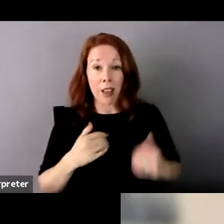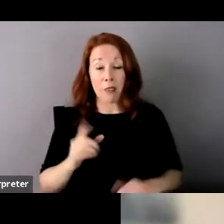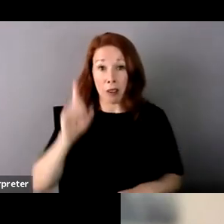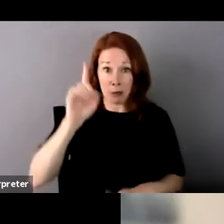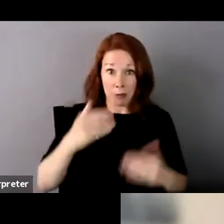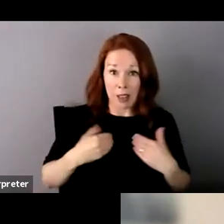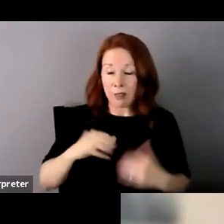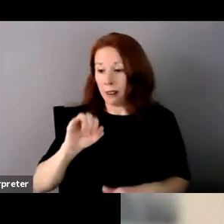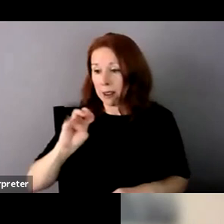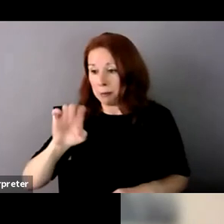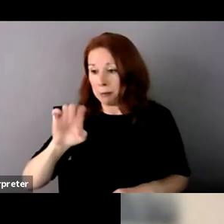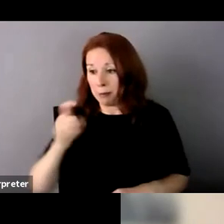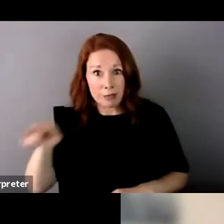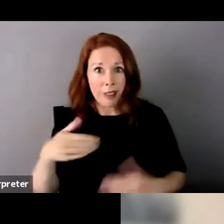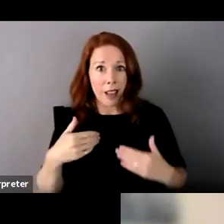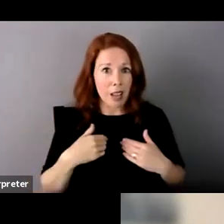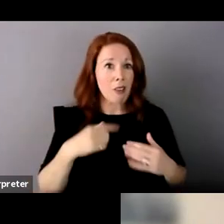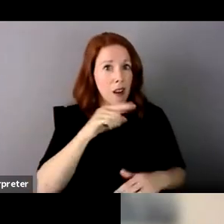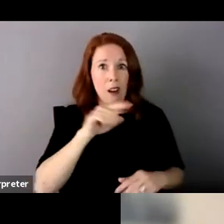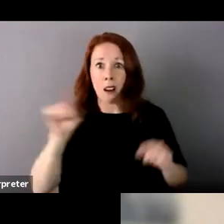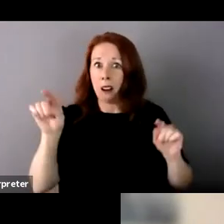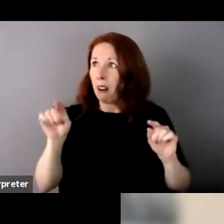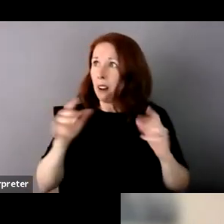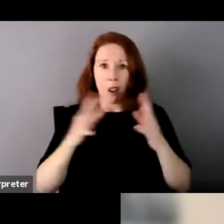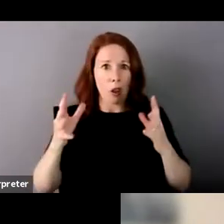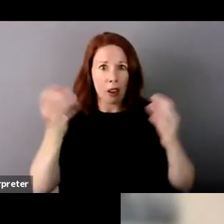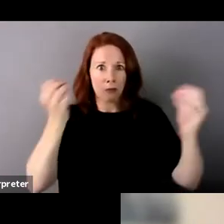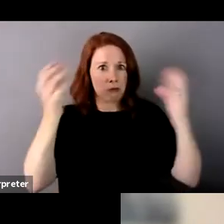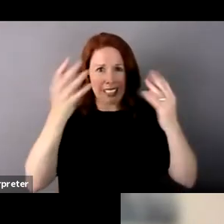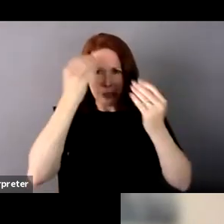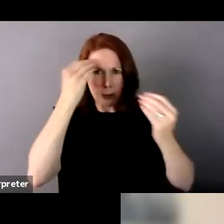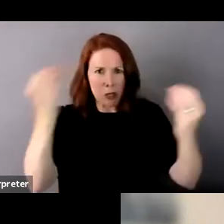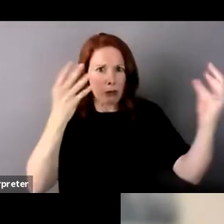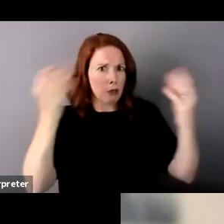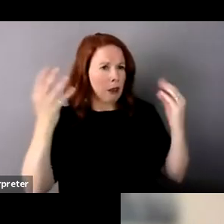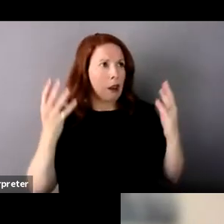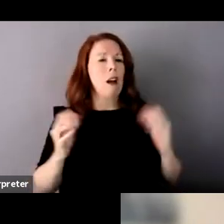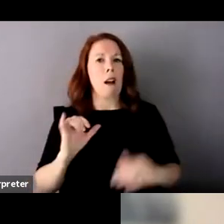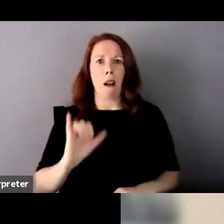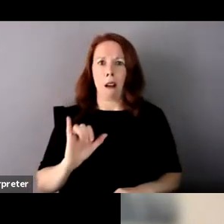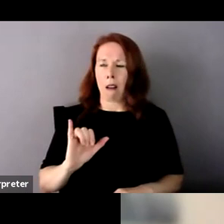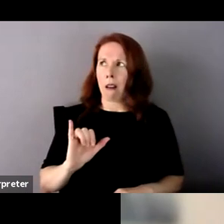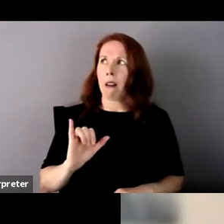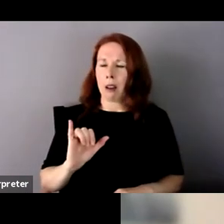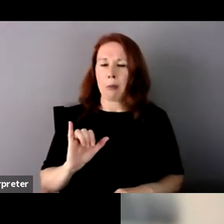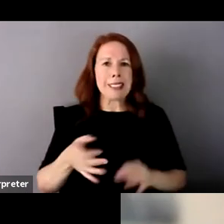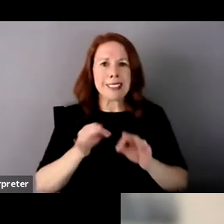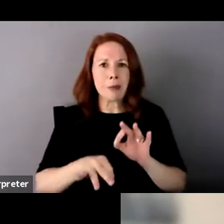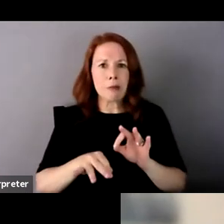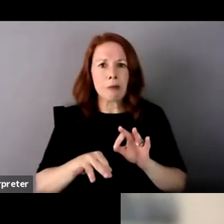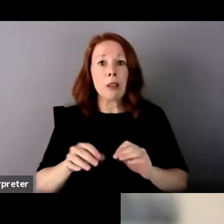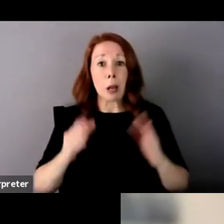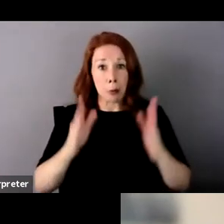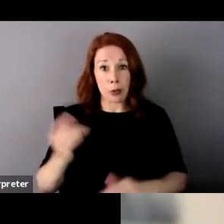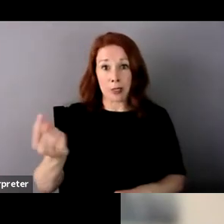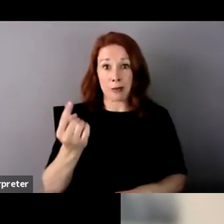an IMAX movie. And that's quite a bit of information. And so, just kind of keeping those points simple, but then,